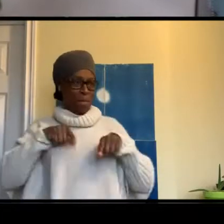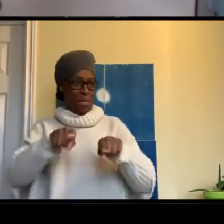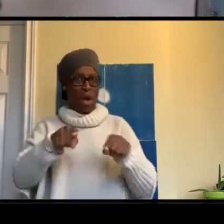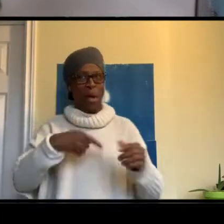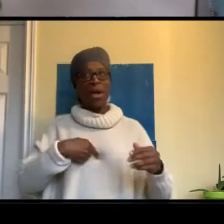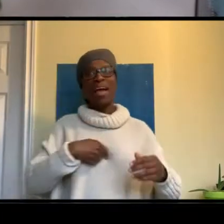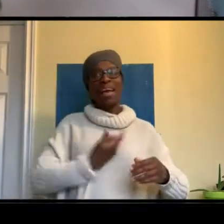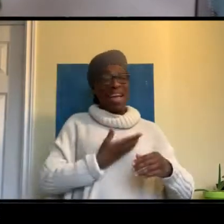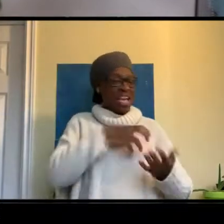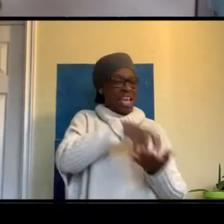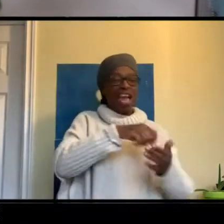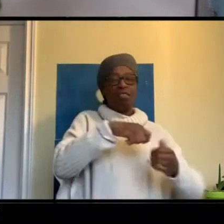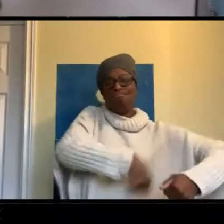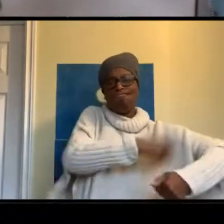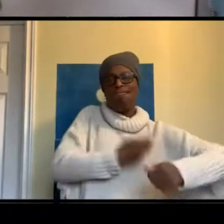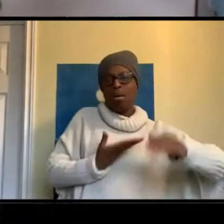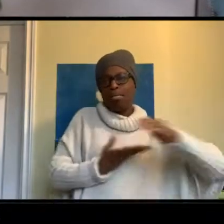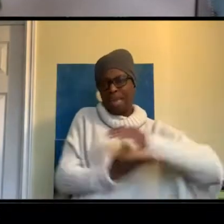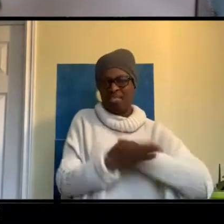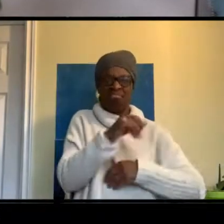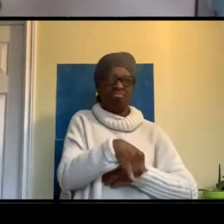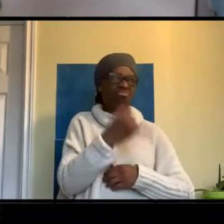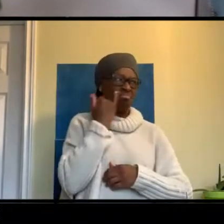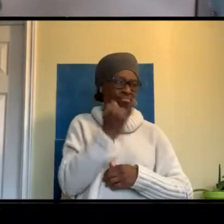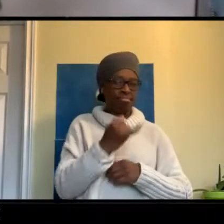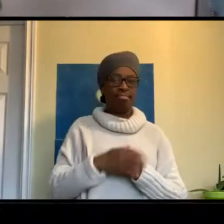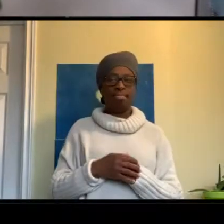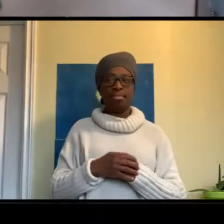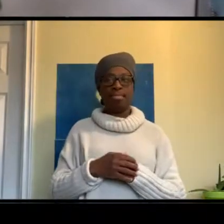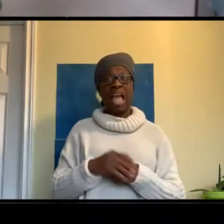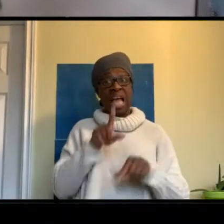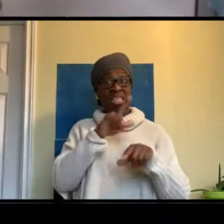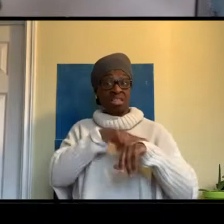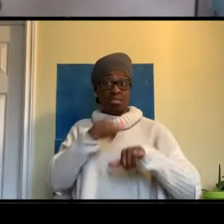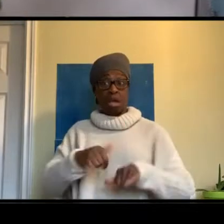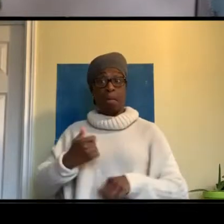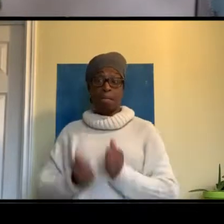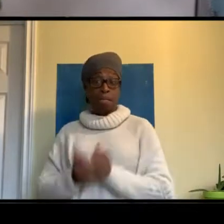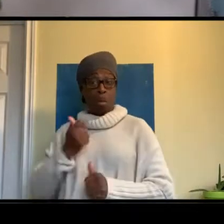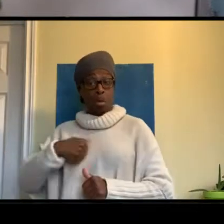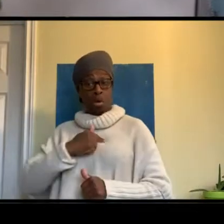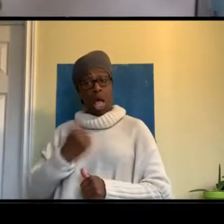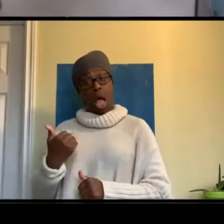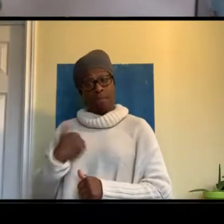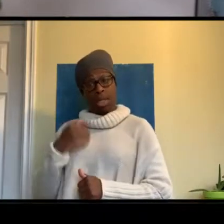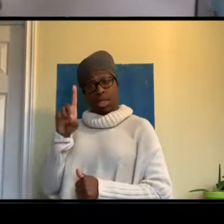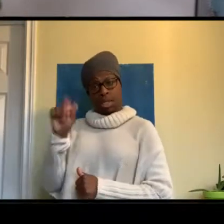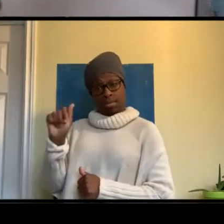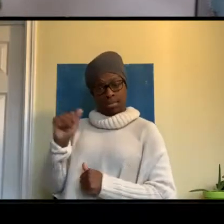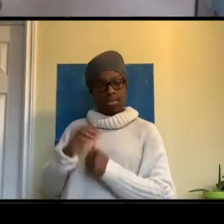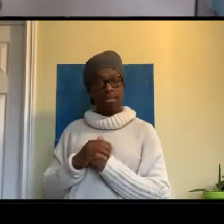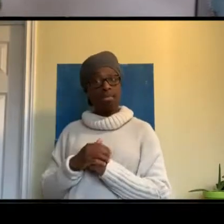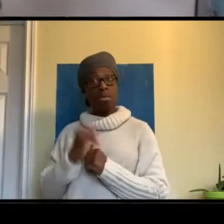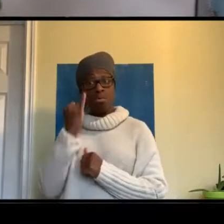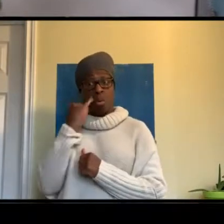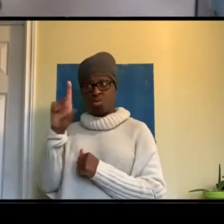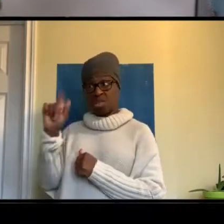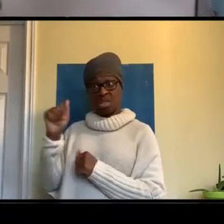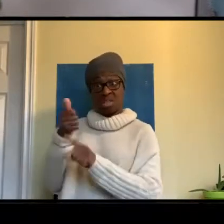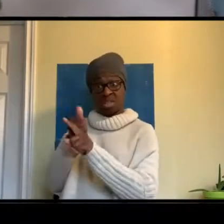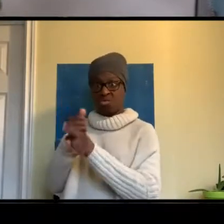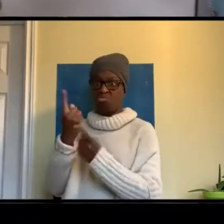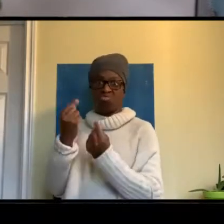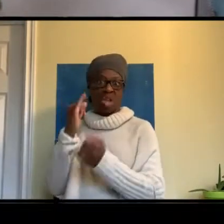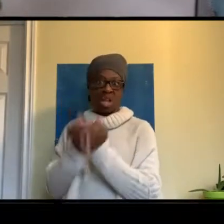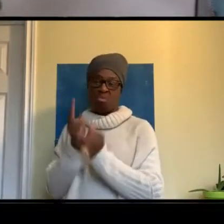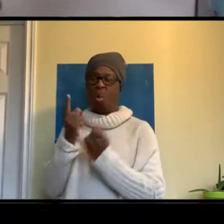we experience exhaustion, you know, if we push ourselves too hard, then starting early and making sure, as you said, Heidi, to